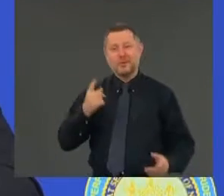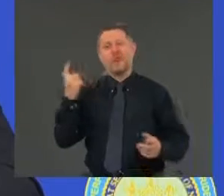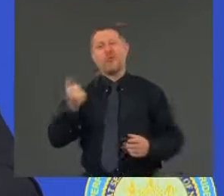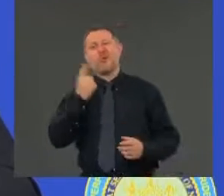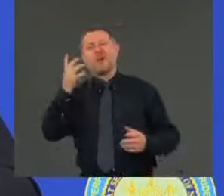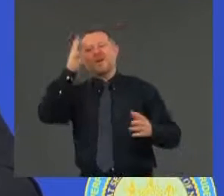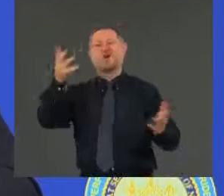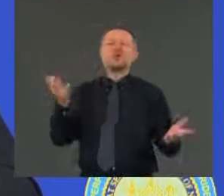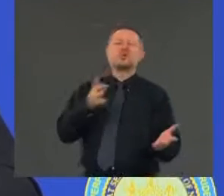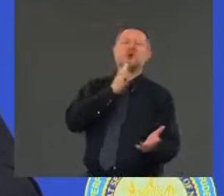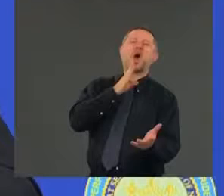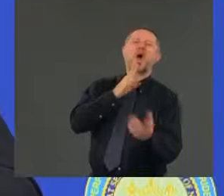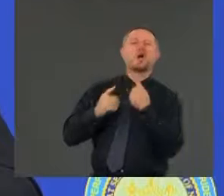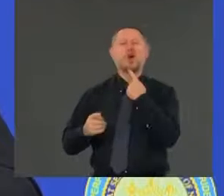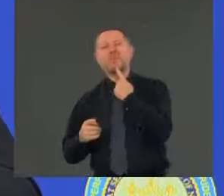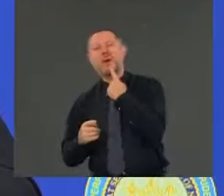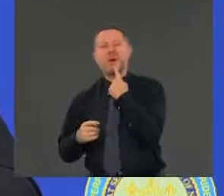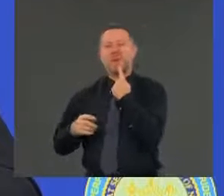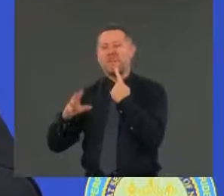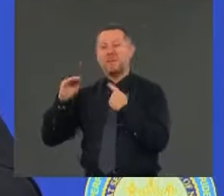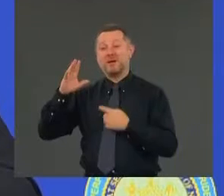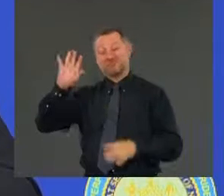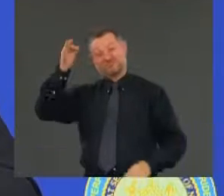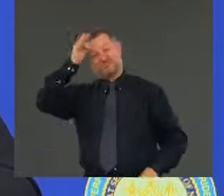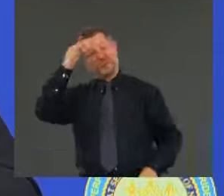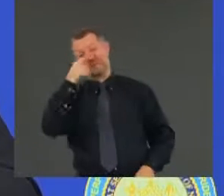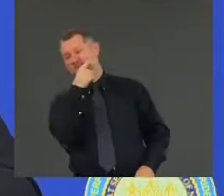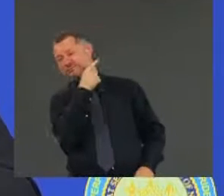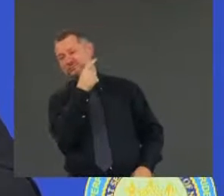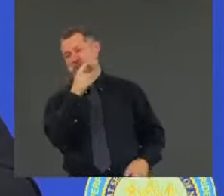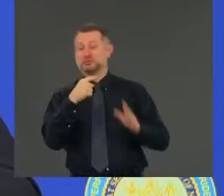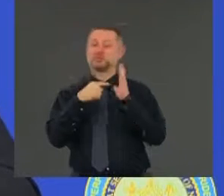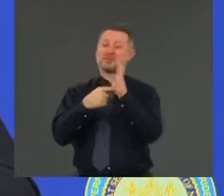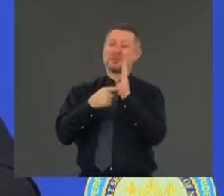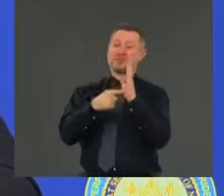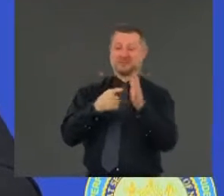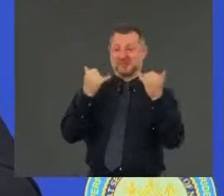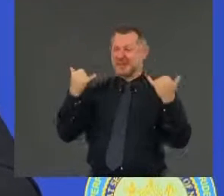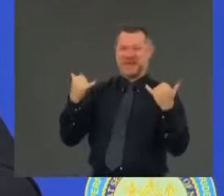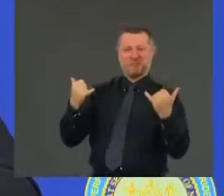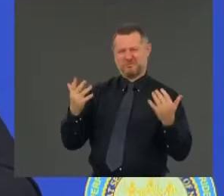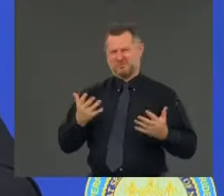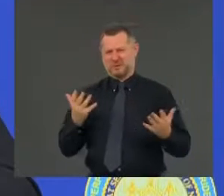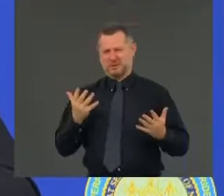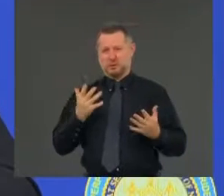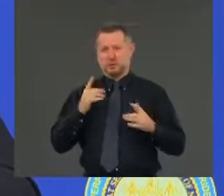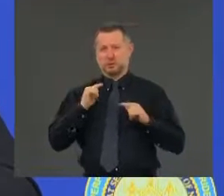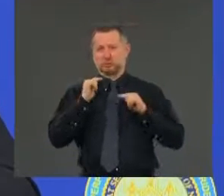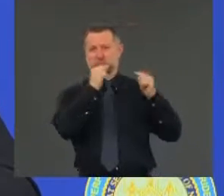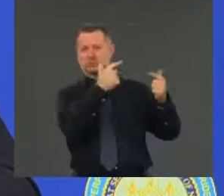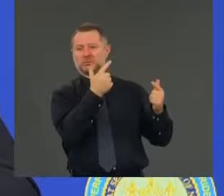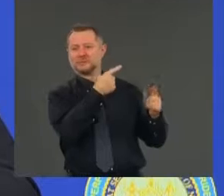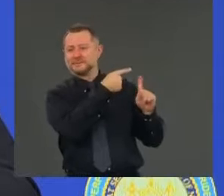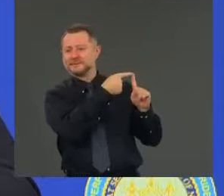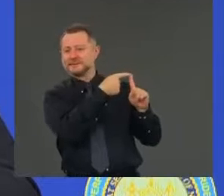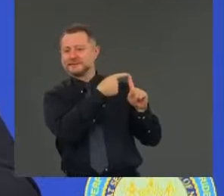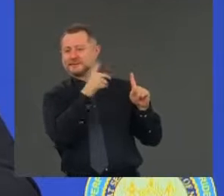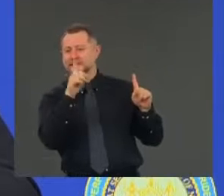federal representatives, it's your turn to deliver. We need